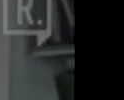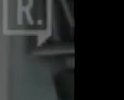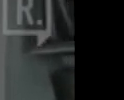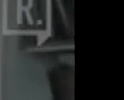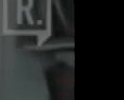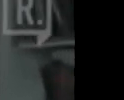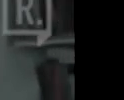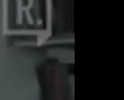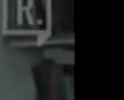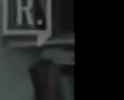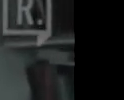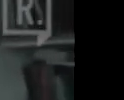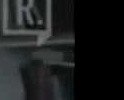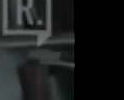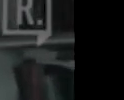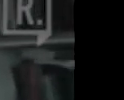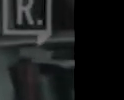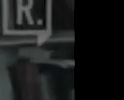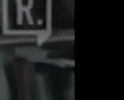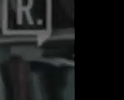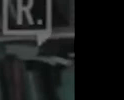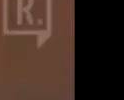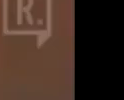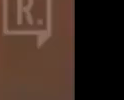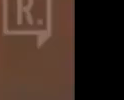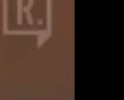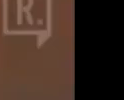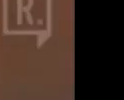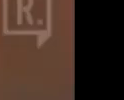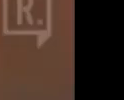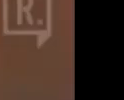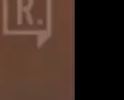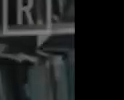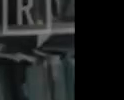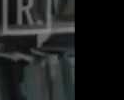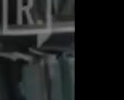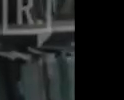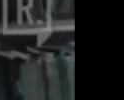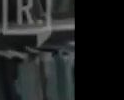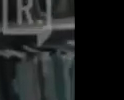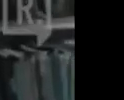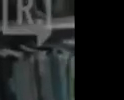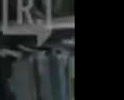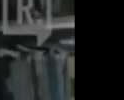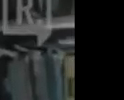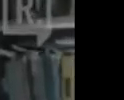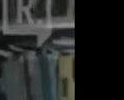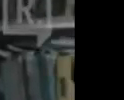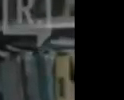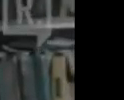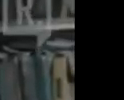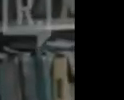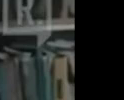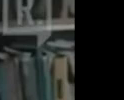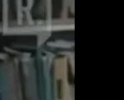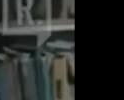rather than endlessly degenerating the living systems on which we depend. But that needs to be put together. So it needs to